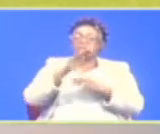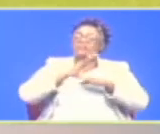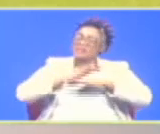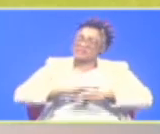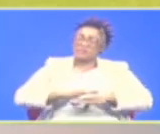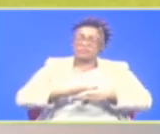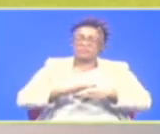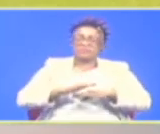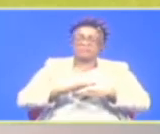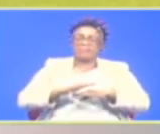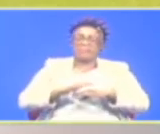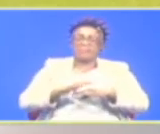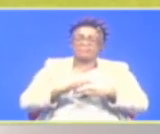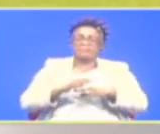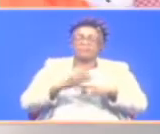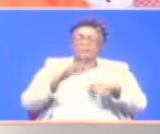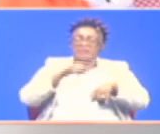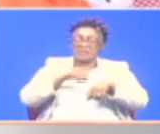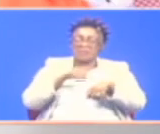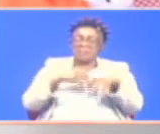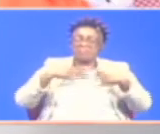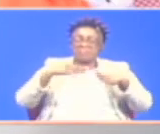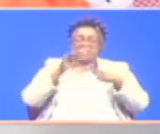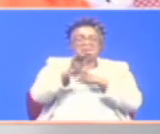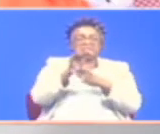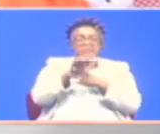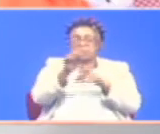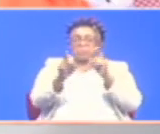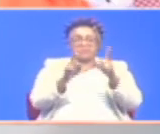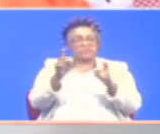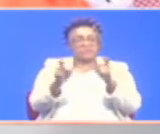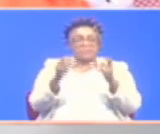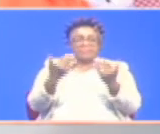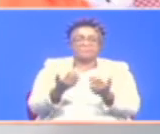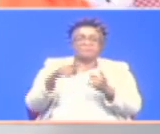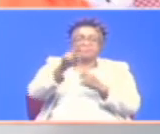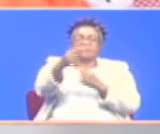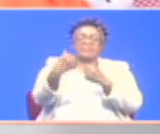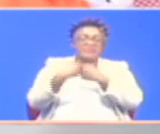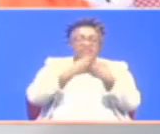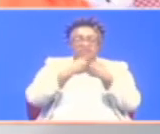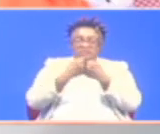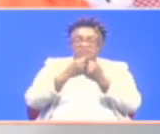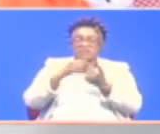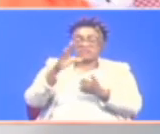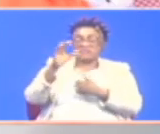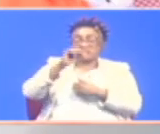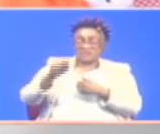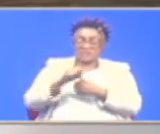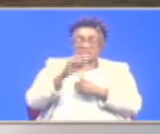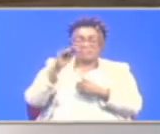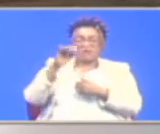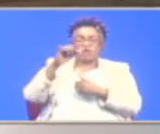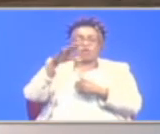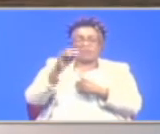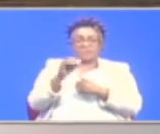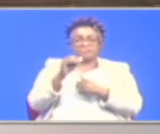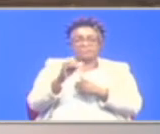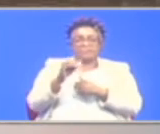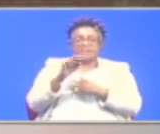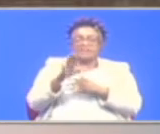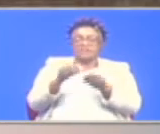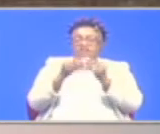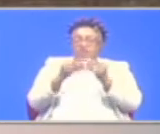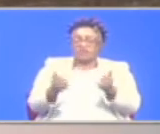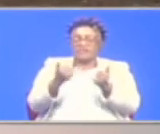now not knowing where do you go when you have an issue. Kiama is now challenging the authority of Education CS George Magoha in dissolving